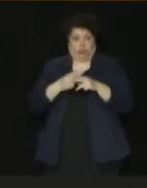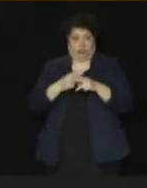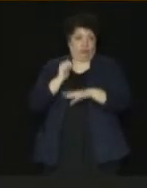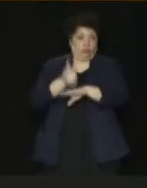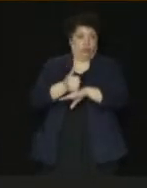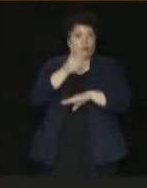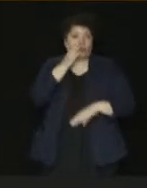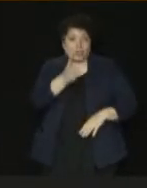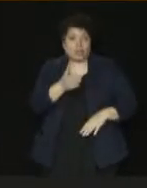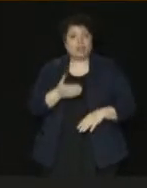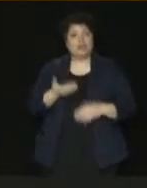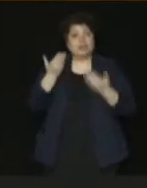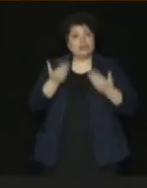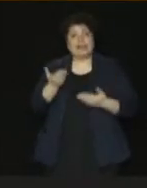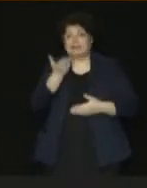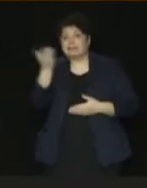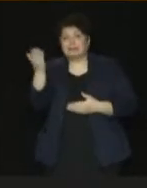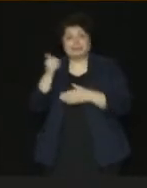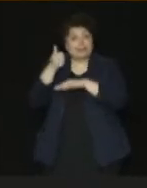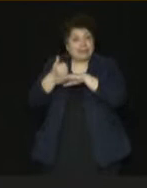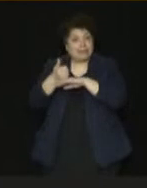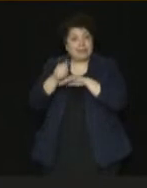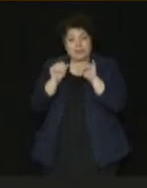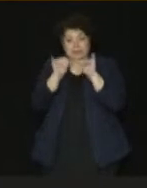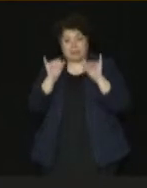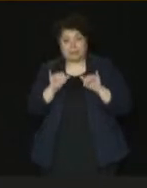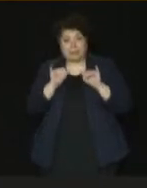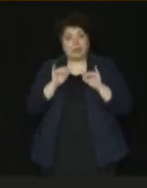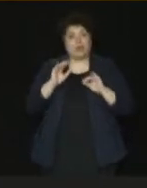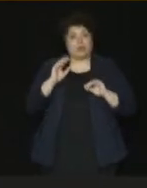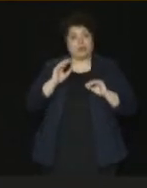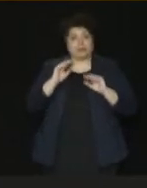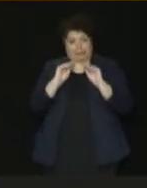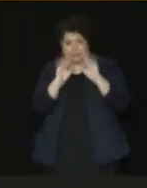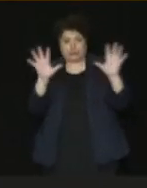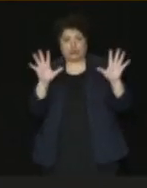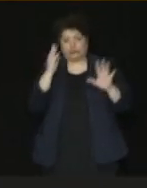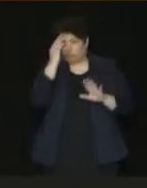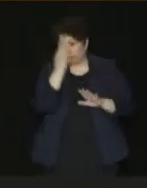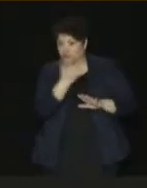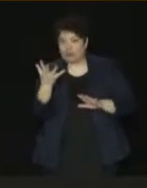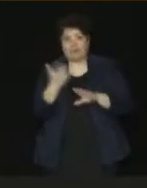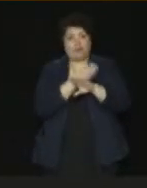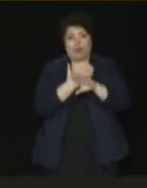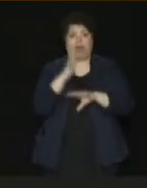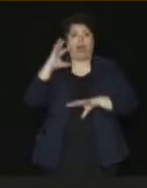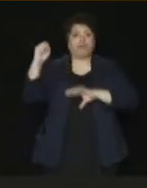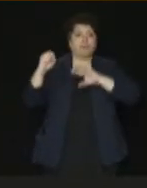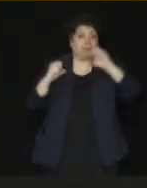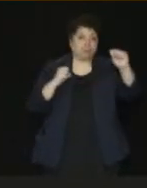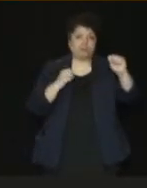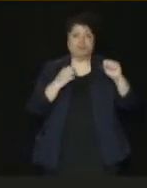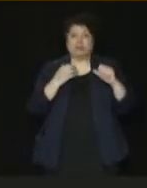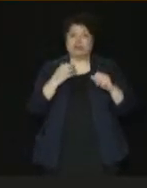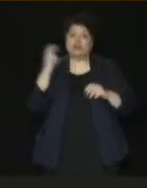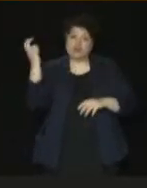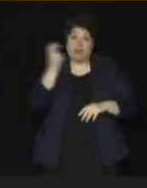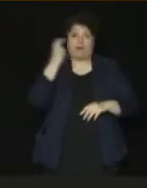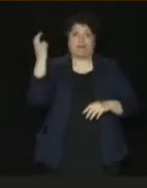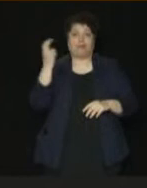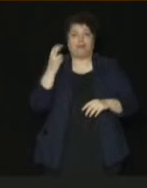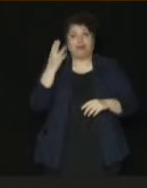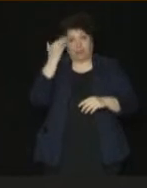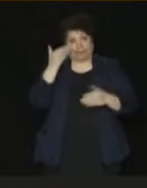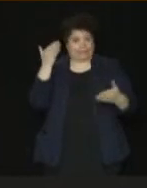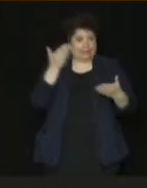people are working very hard to create a system so that it is established before people start traveling for the March